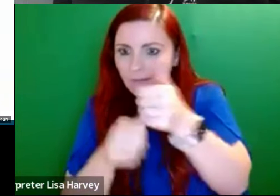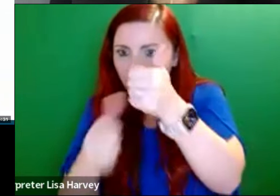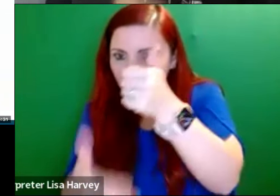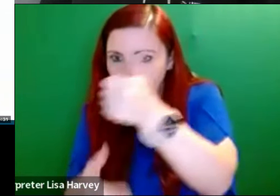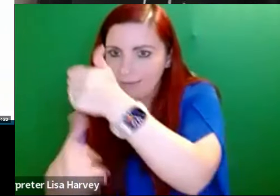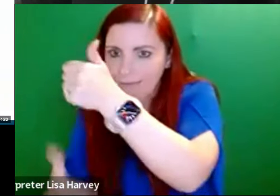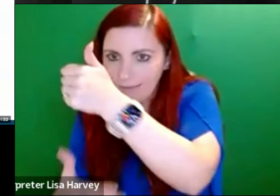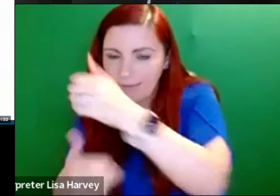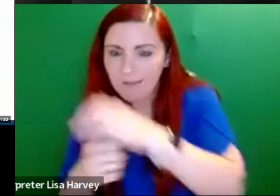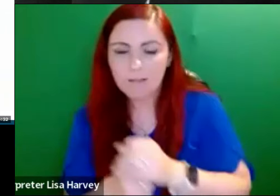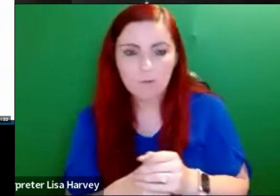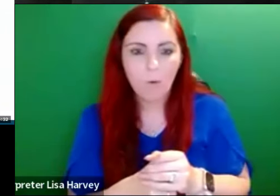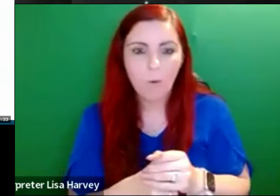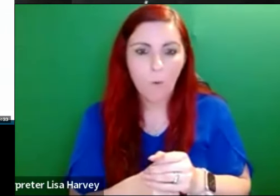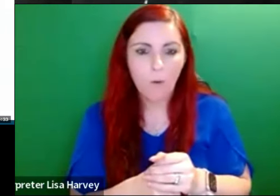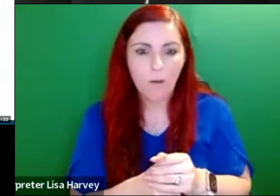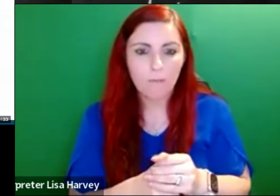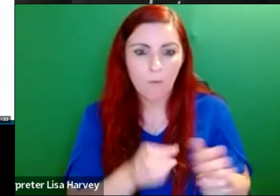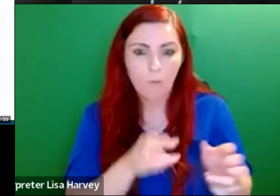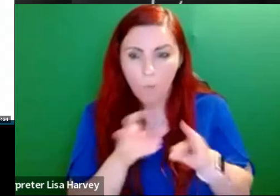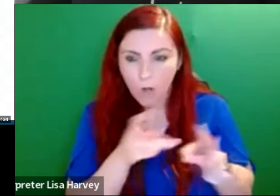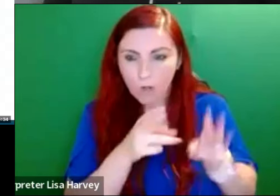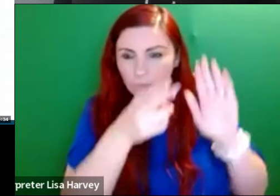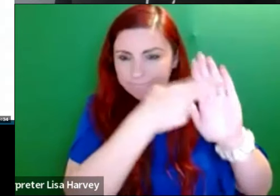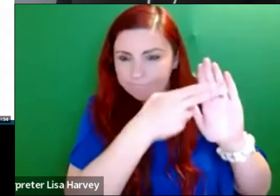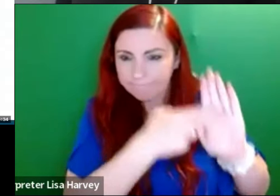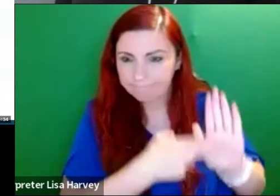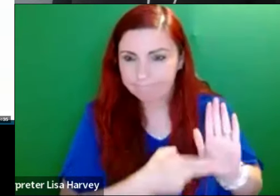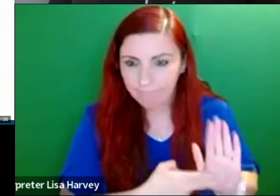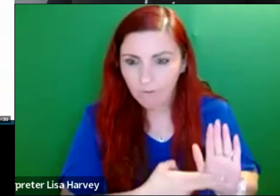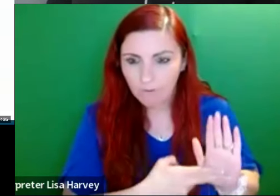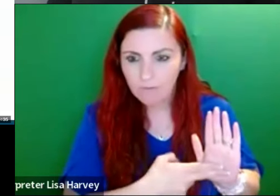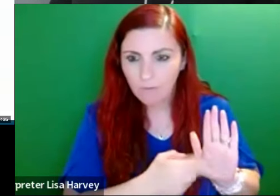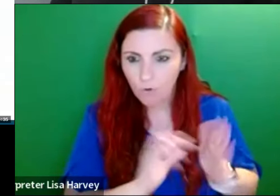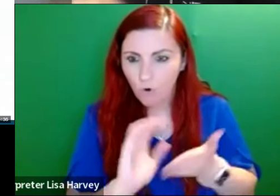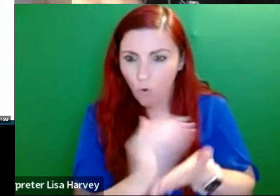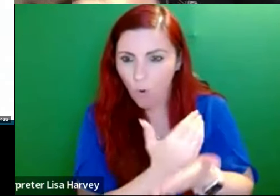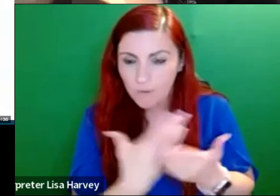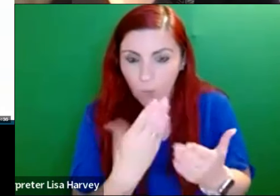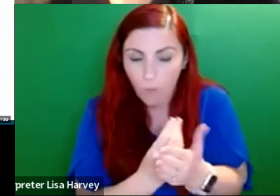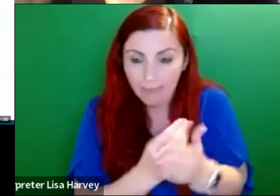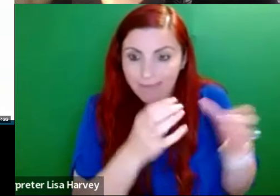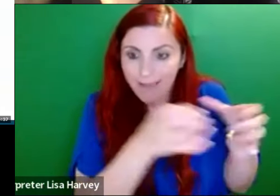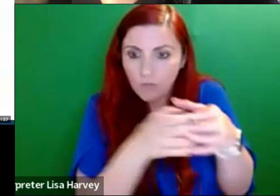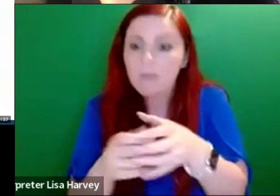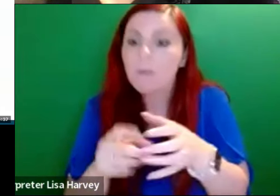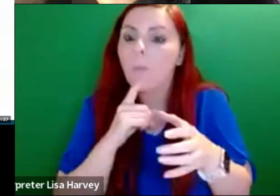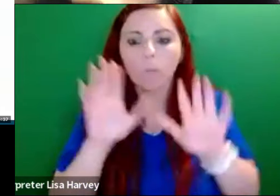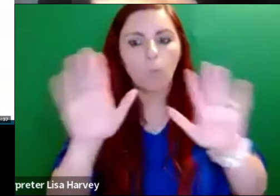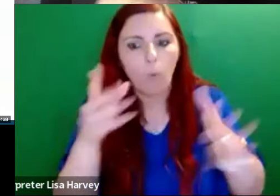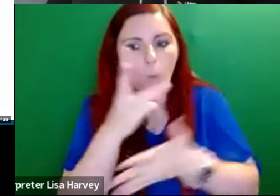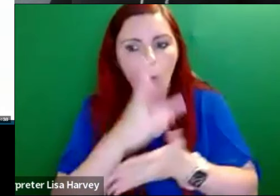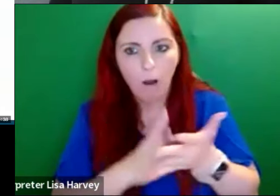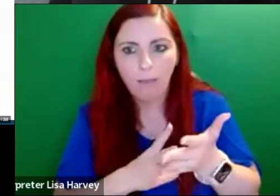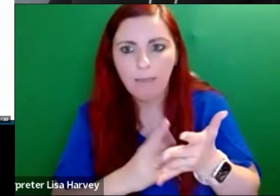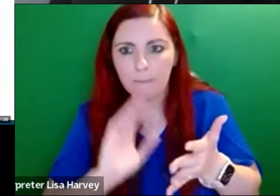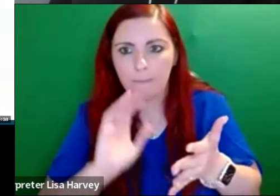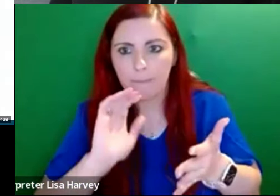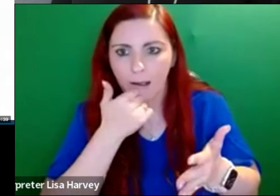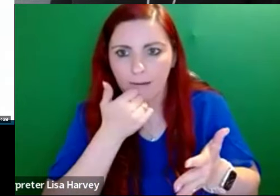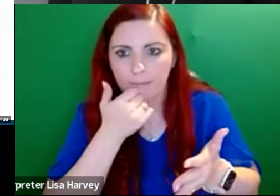bit of work annotating the corpus with all these different categories, but it's worth it because it's kind of more